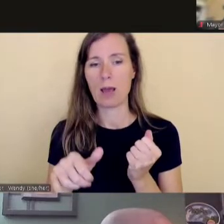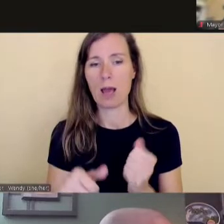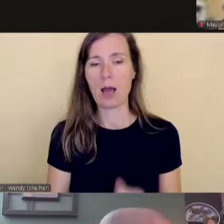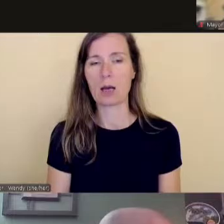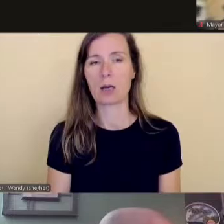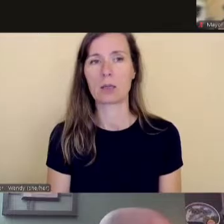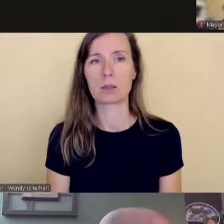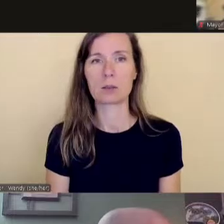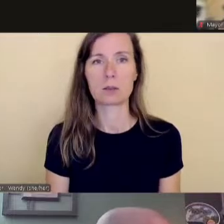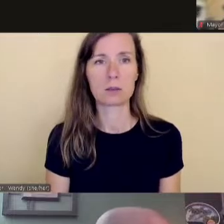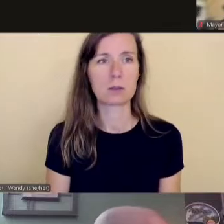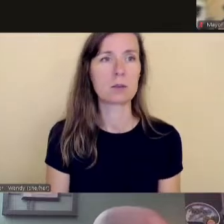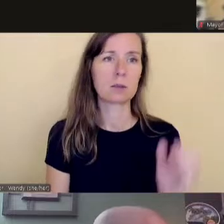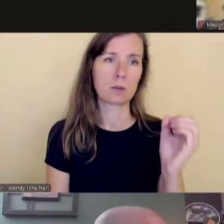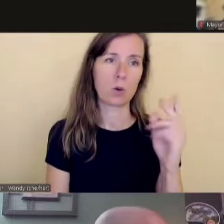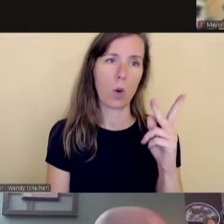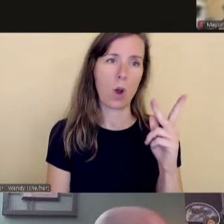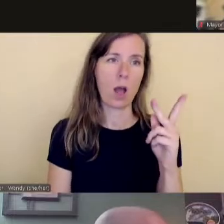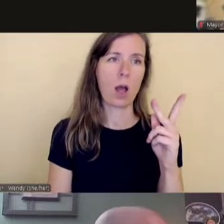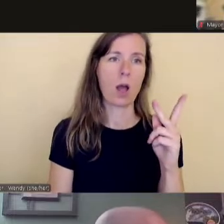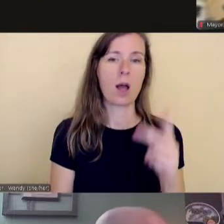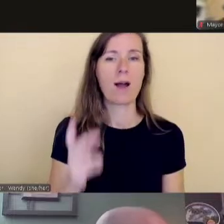Okay, then, Vice Mayor Briner.